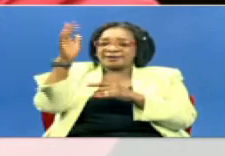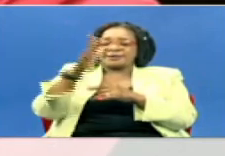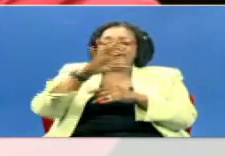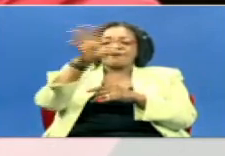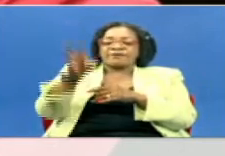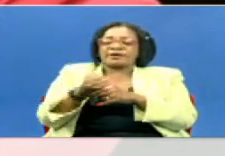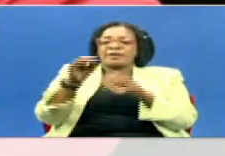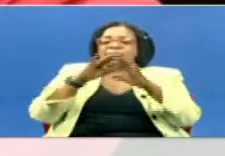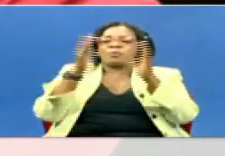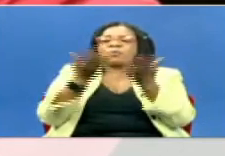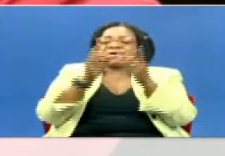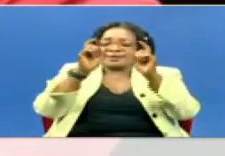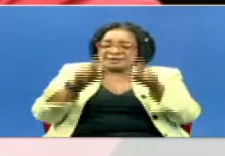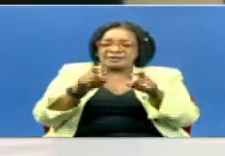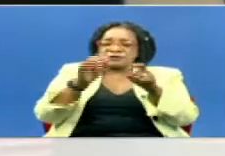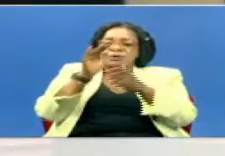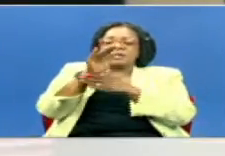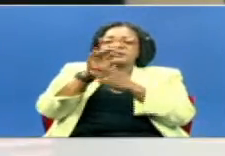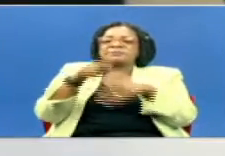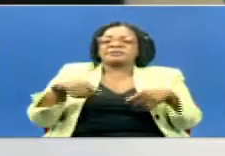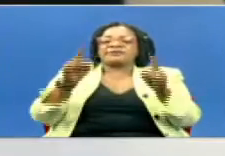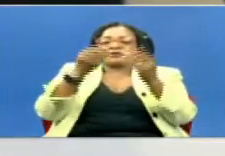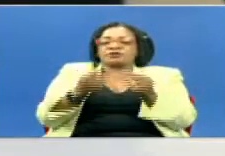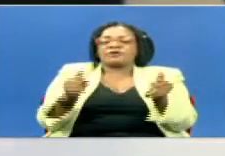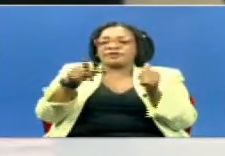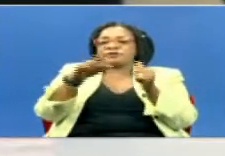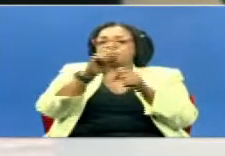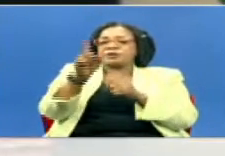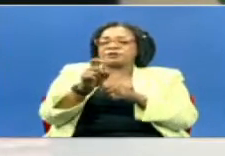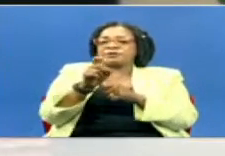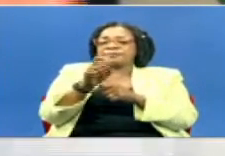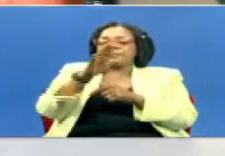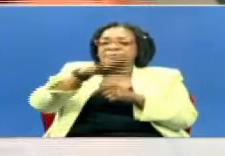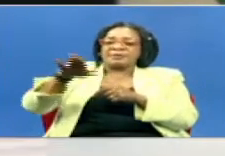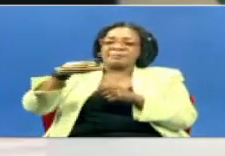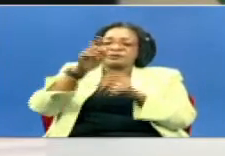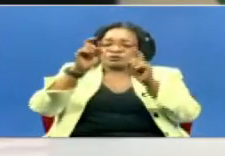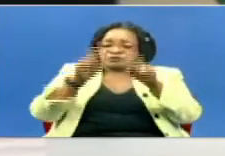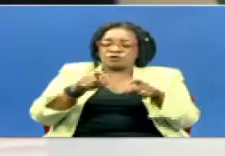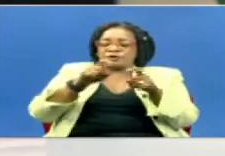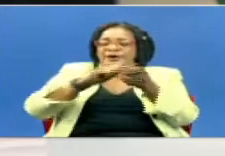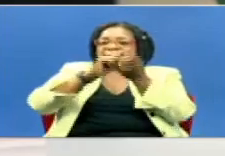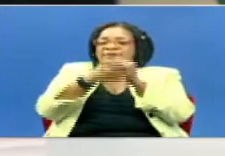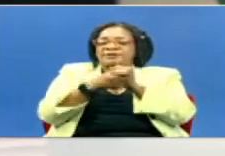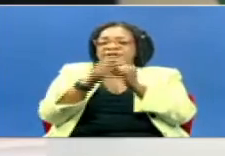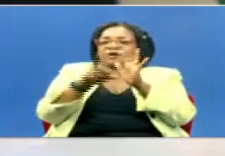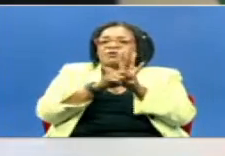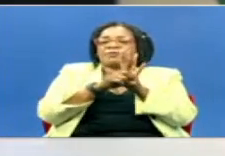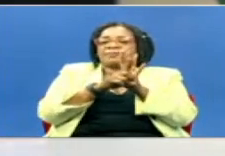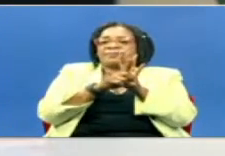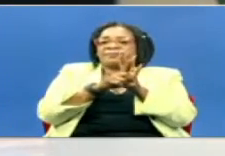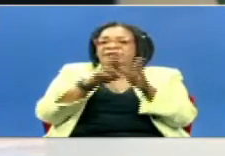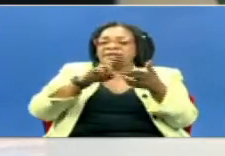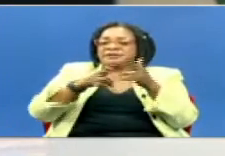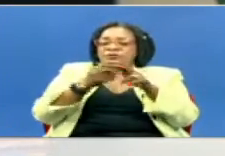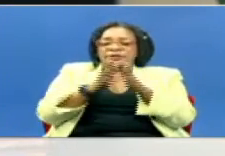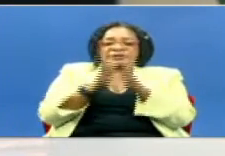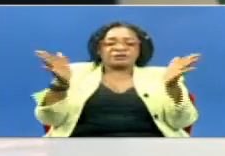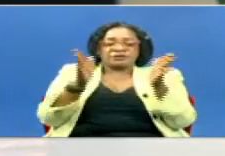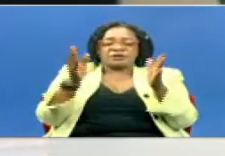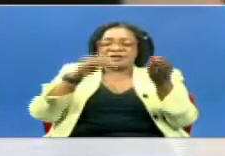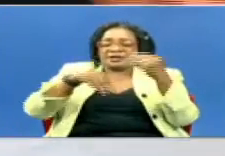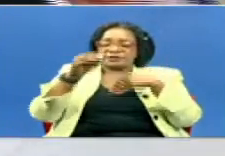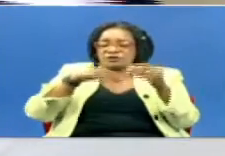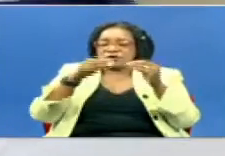world needs to ask themselves this question. I think the parliament should revisit the law relating to general election conduct in